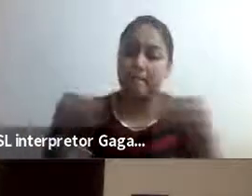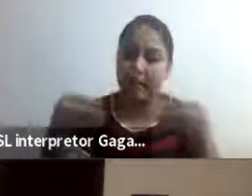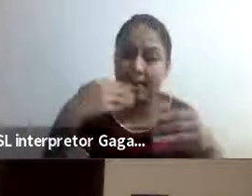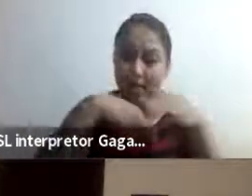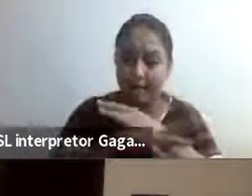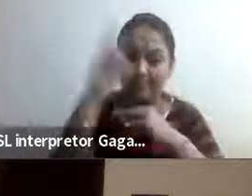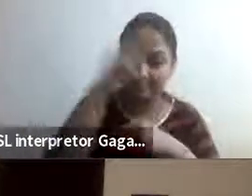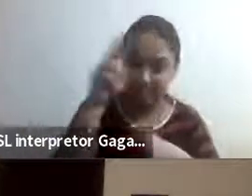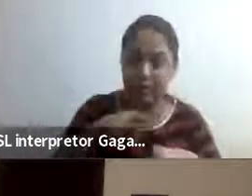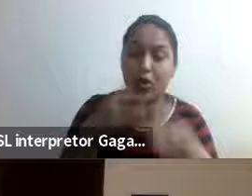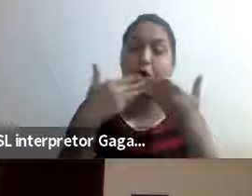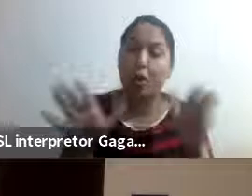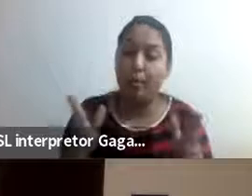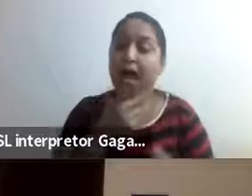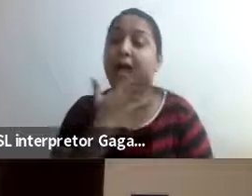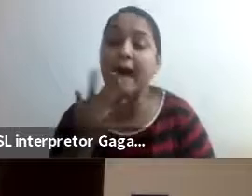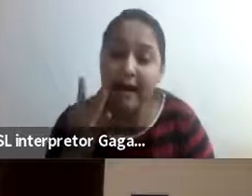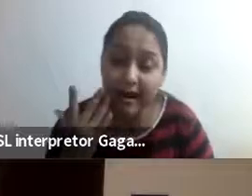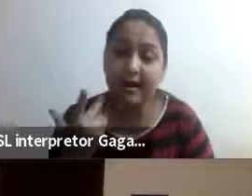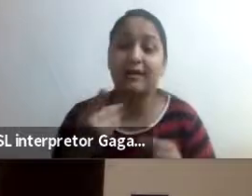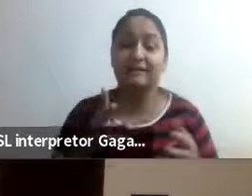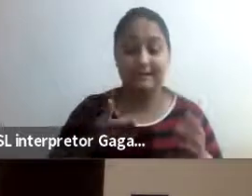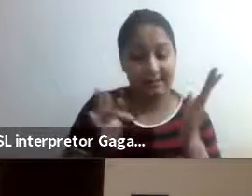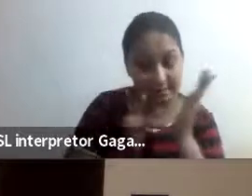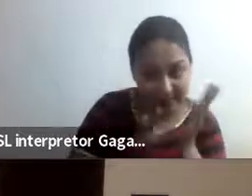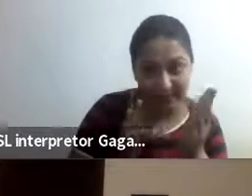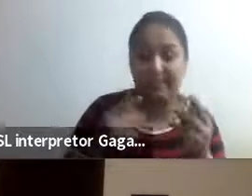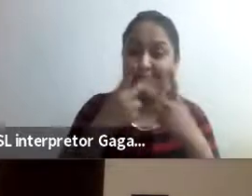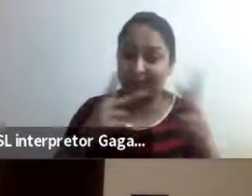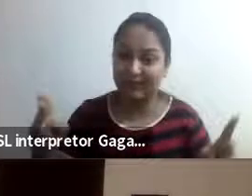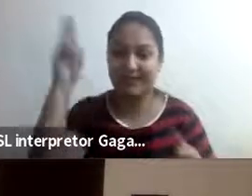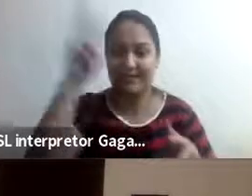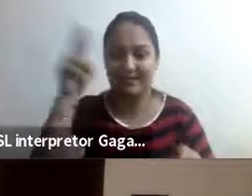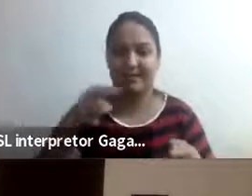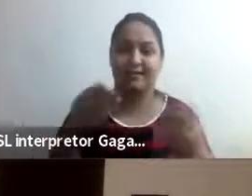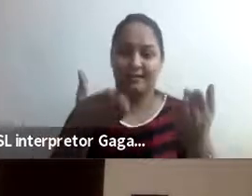new possibilities of colors, mediums, and techniques. Um,